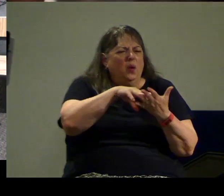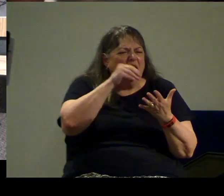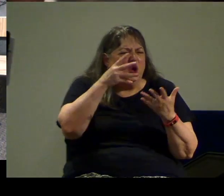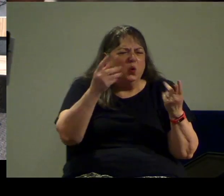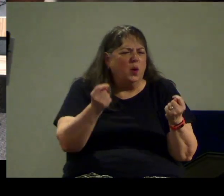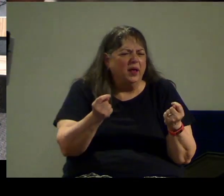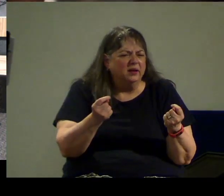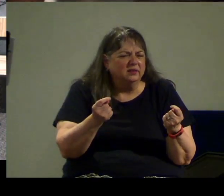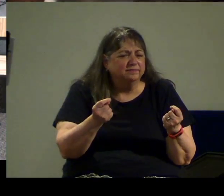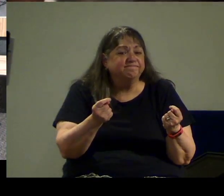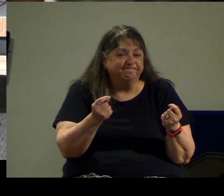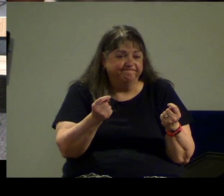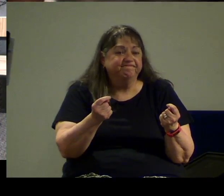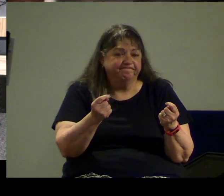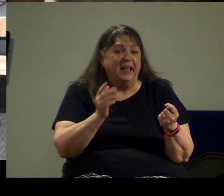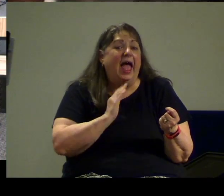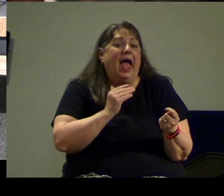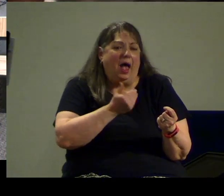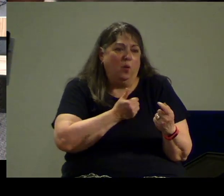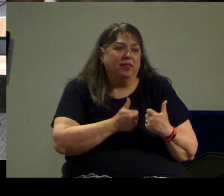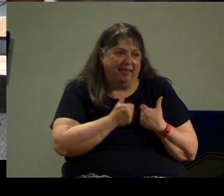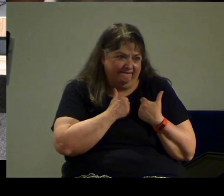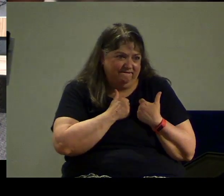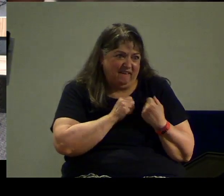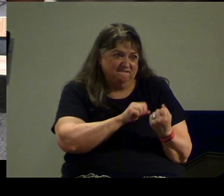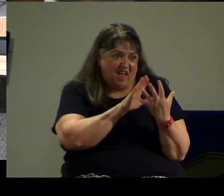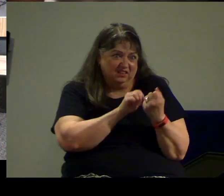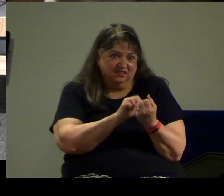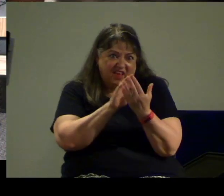we face a lot of stuff in life, don't we?